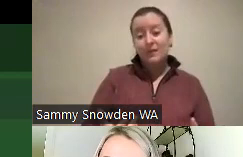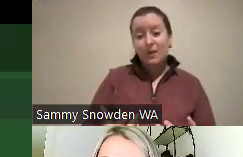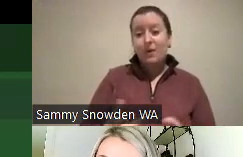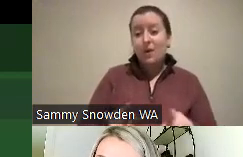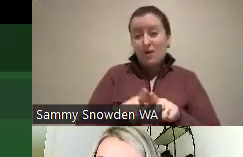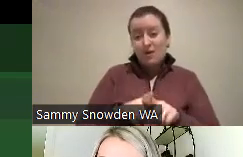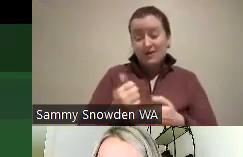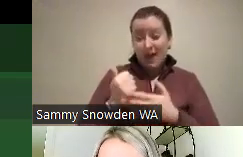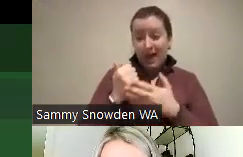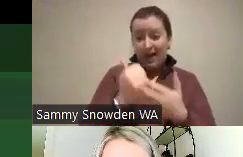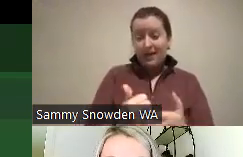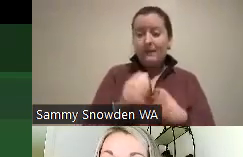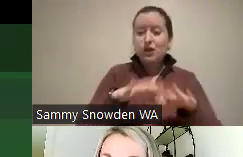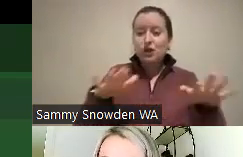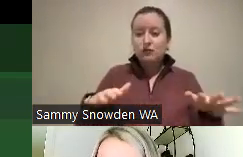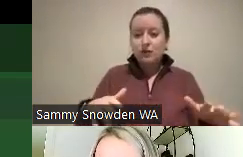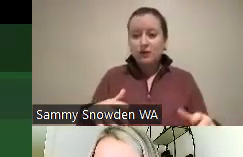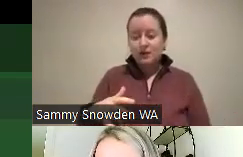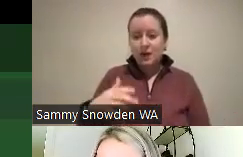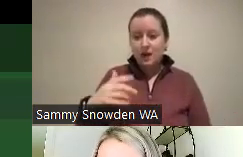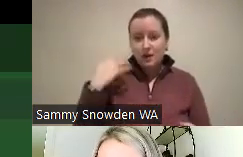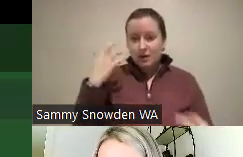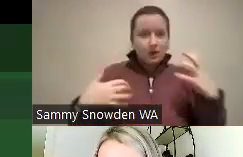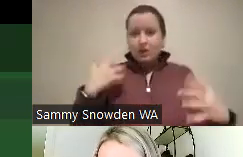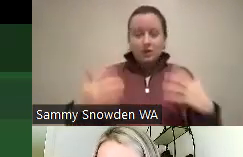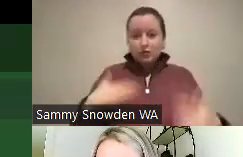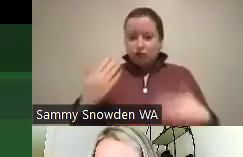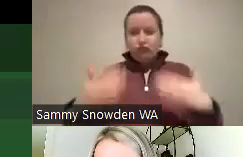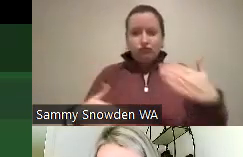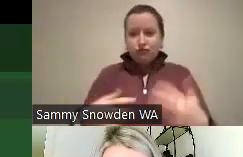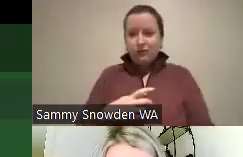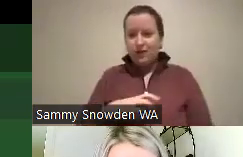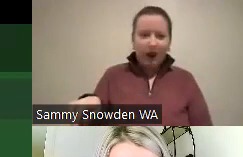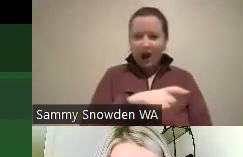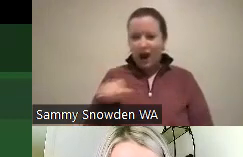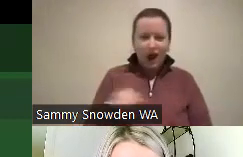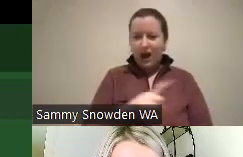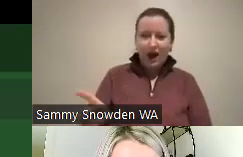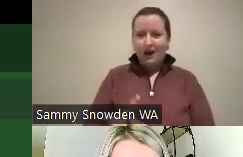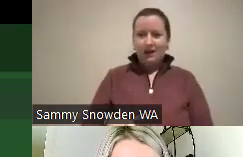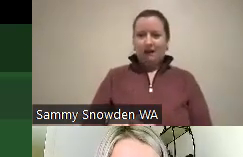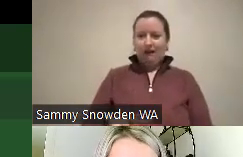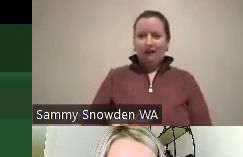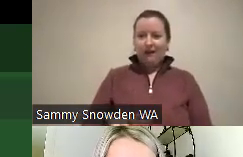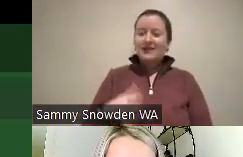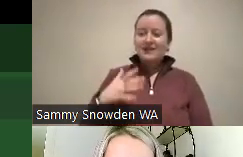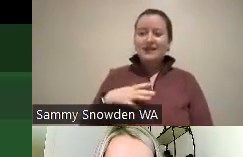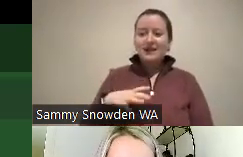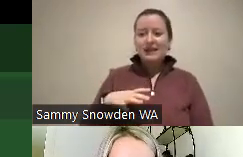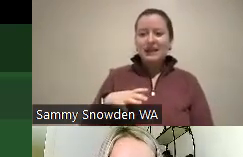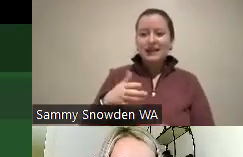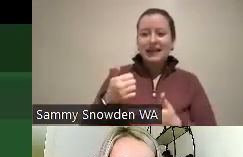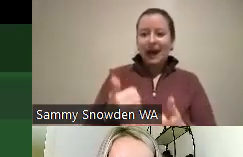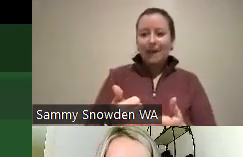difficulty settling down, or if we're like an overactive child ourselves. It's also a